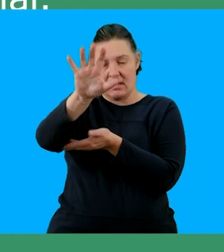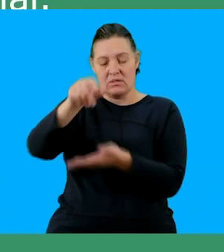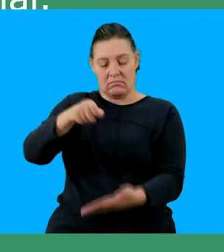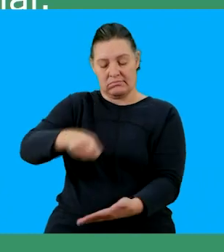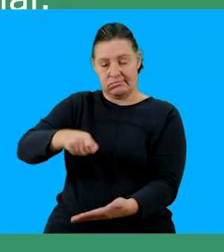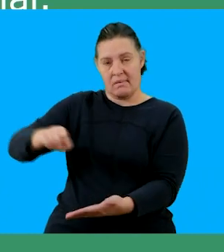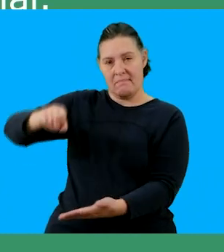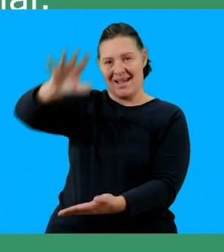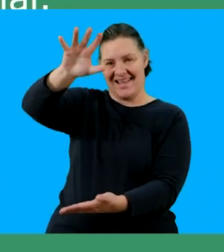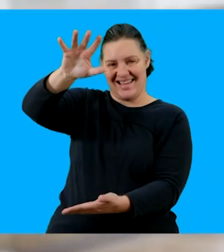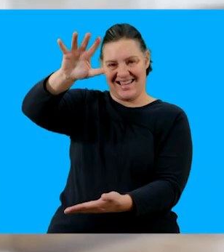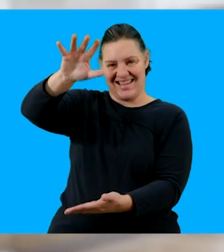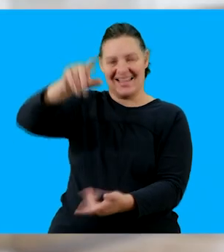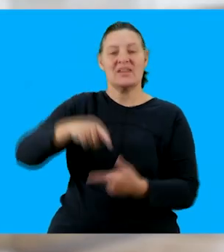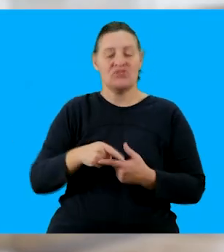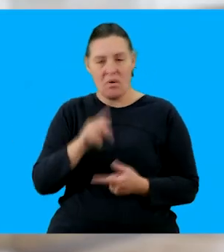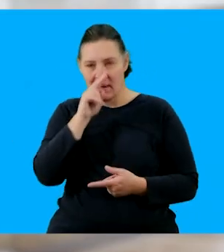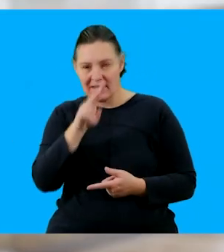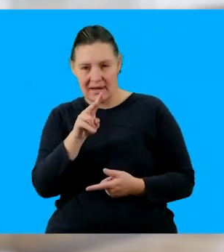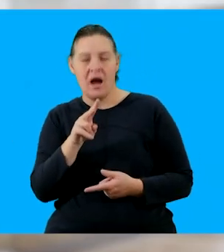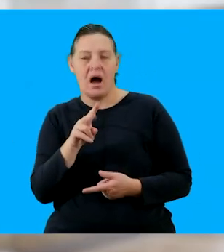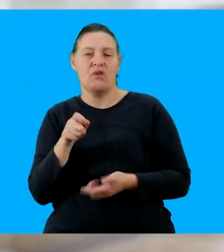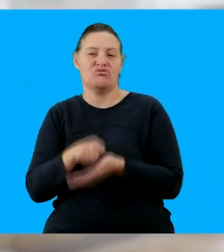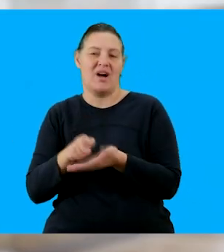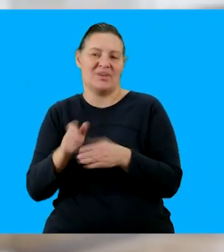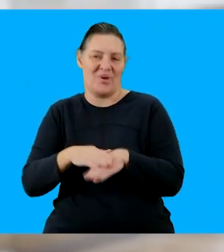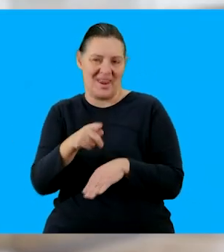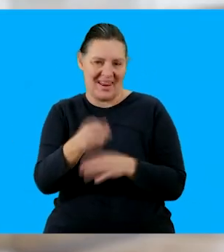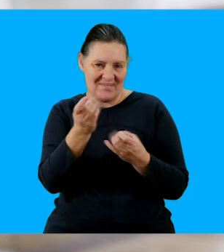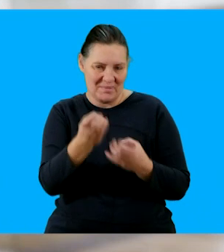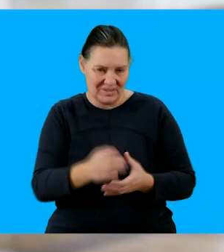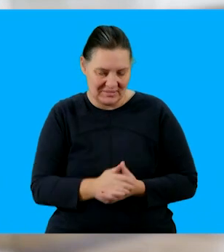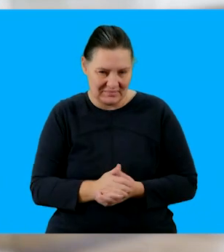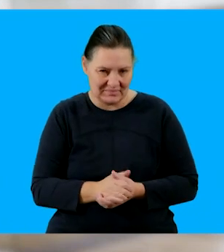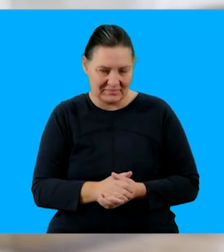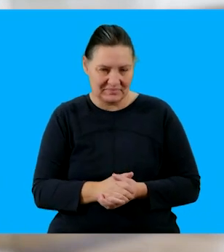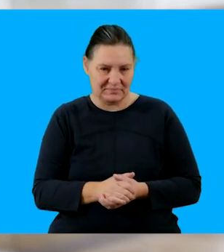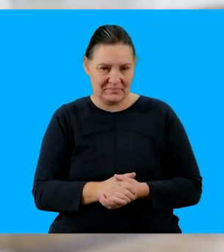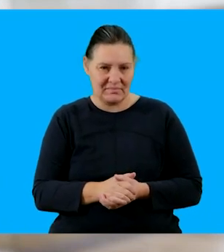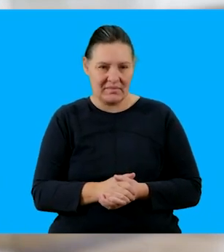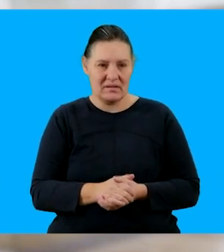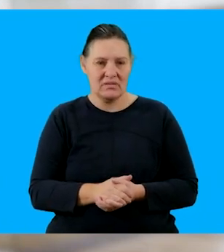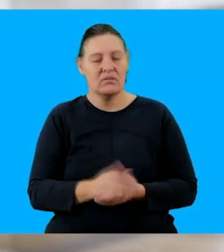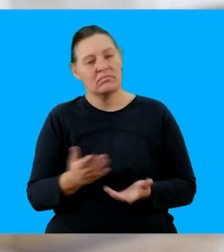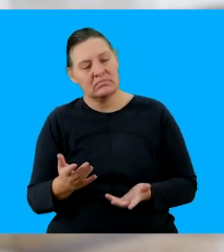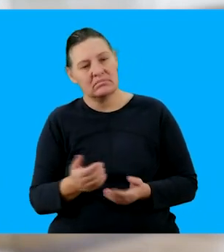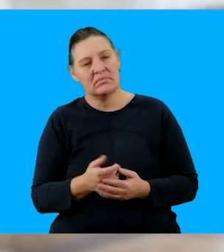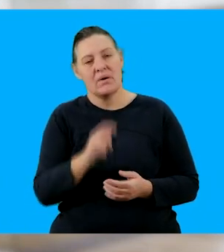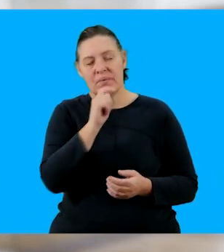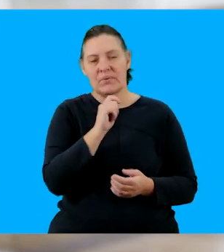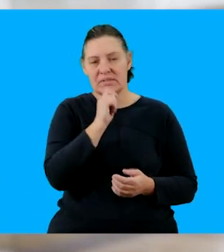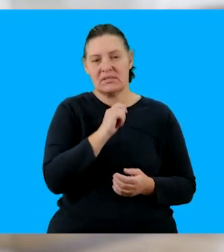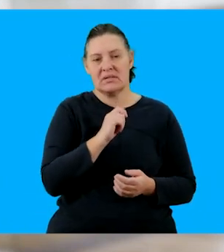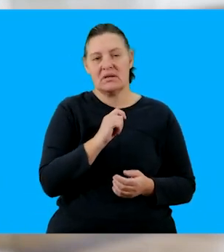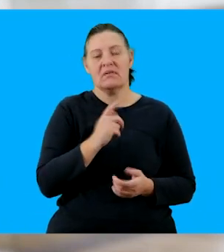they are a plastic sheet. But that plastic sheet, you can be able to write information on it, so that it can be,